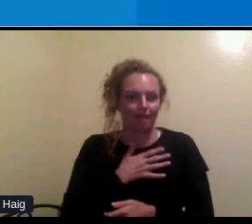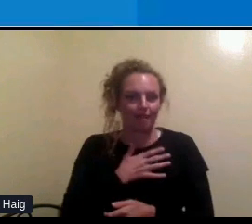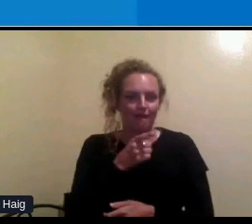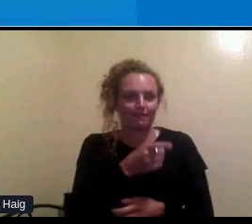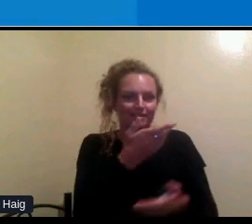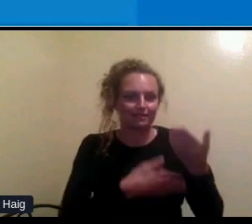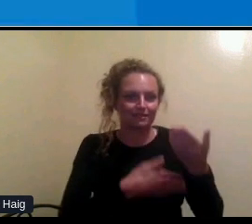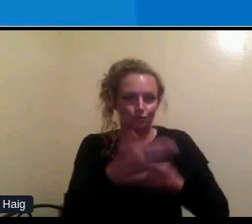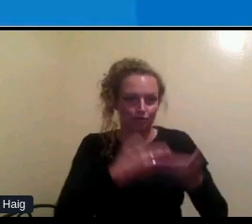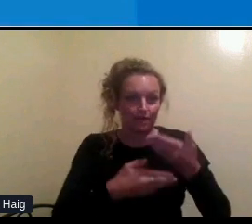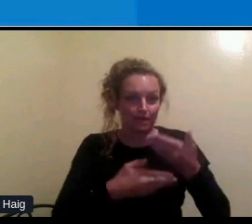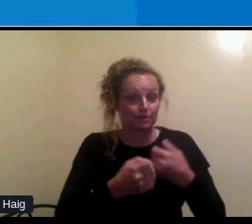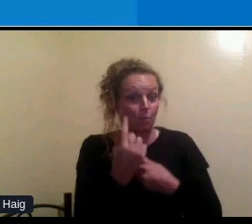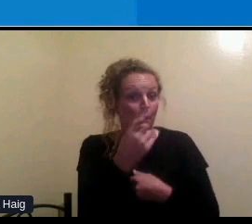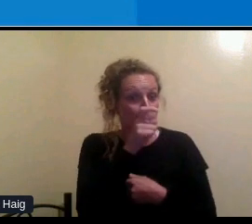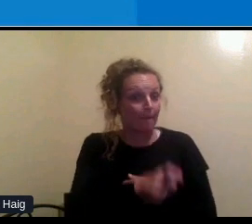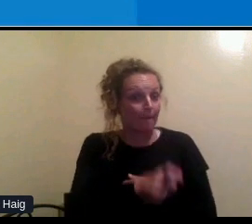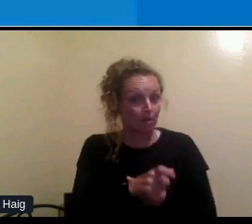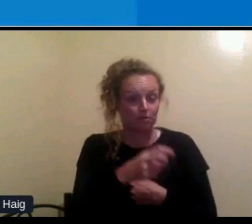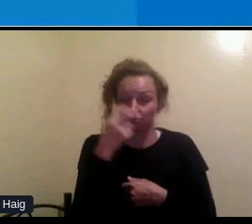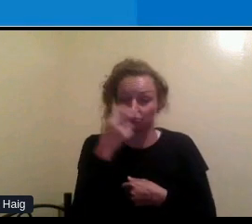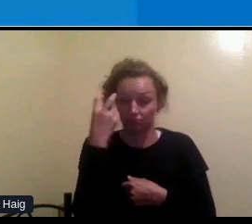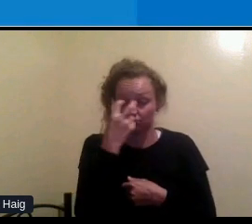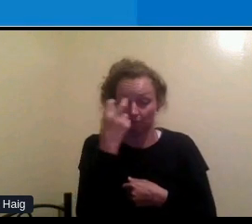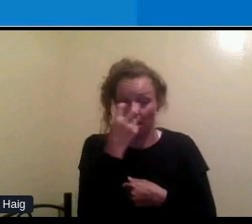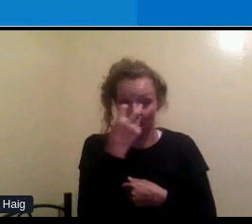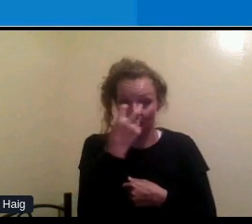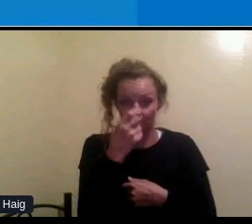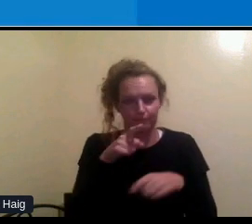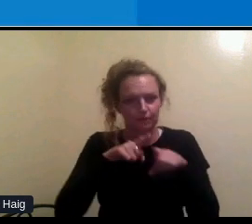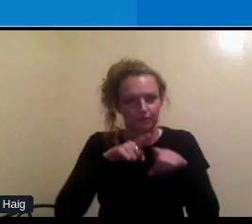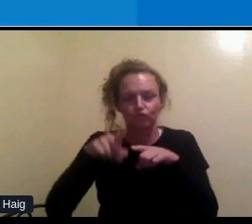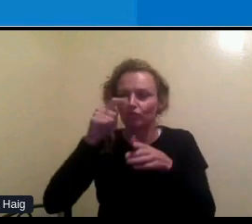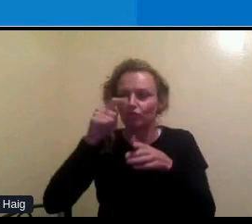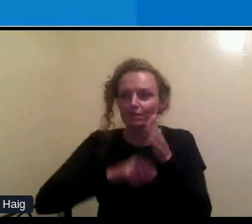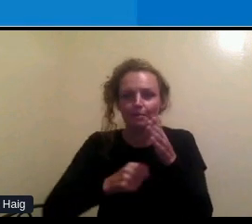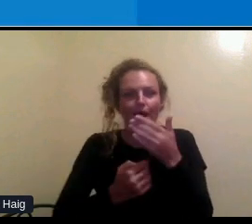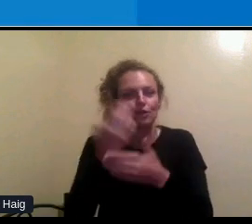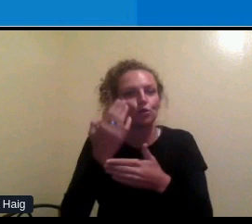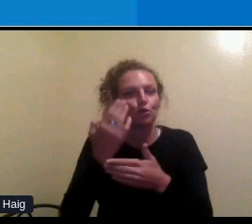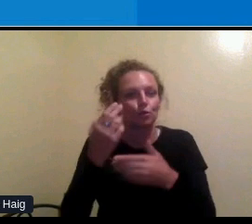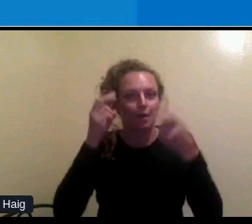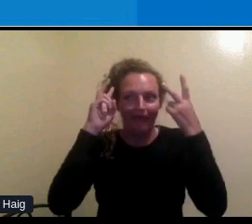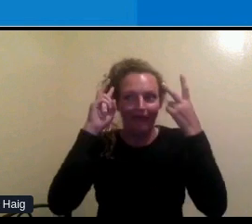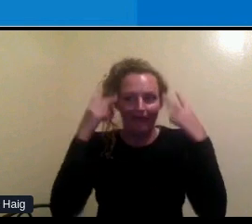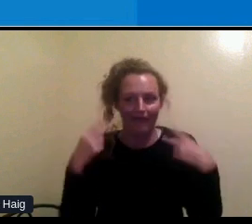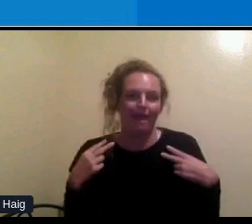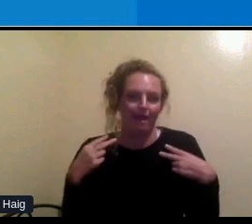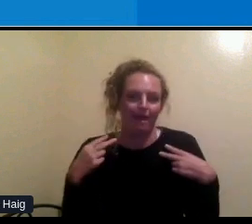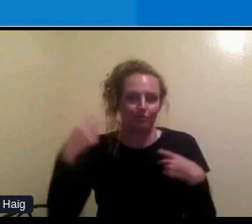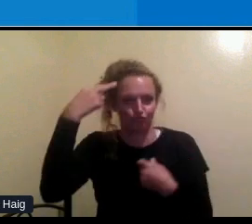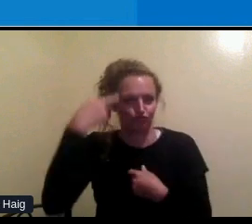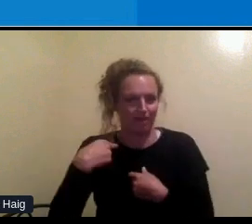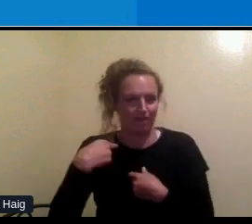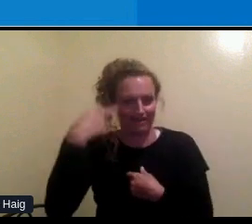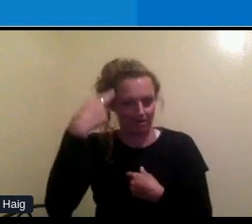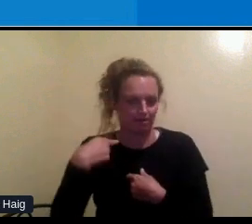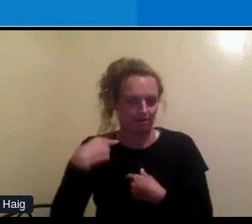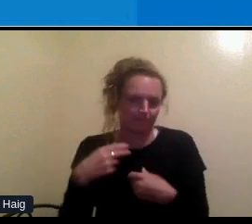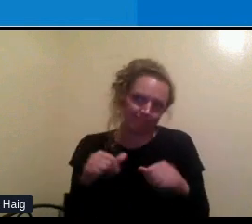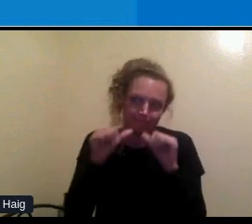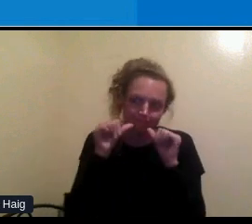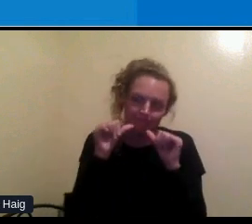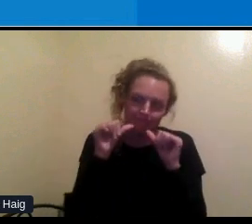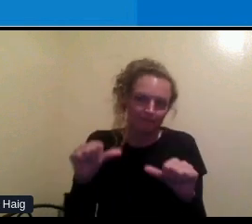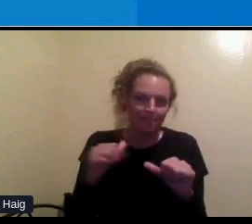sight loss shared a story about trying to buy some new hair straighteners. I love hair products, so this really resonated with me. And she needed to know whether the